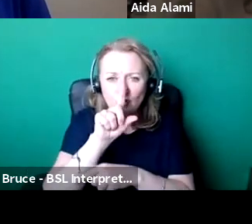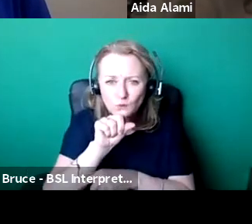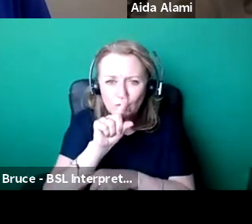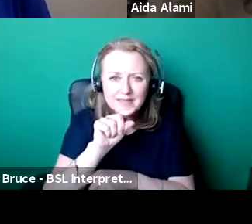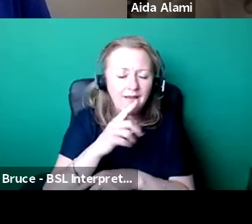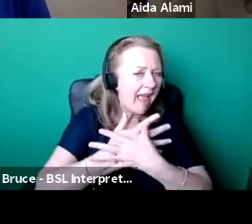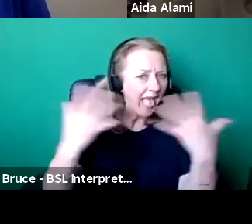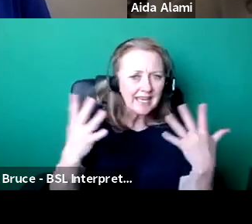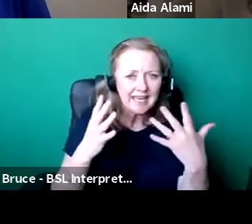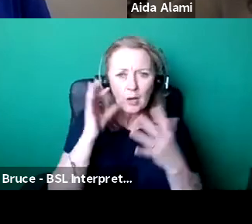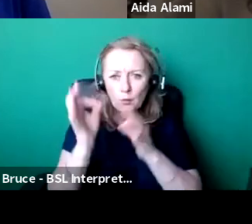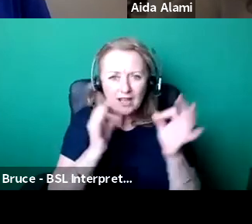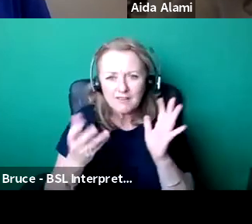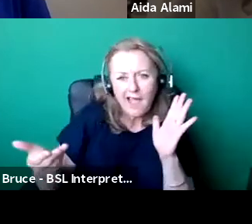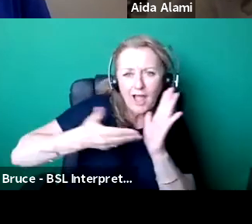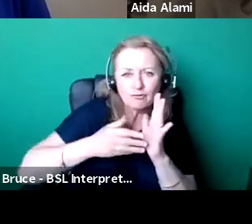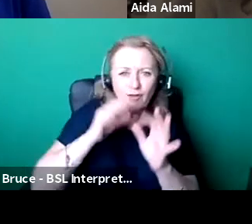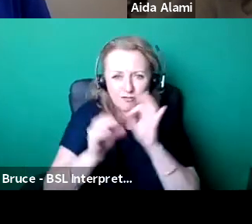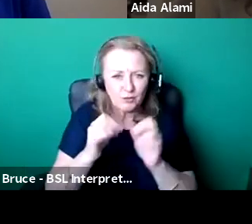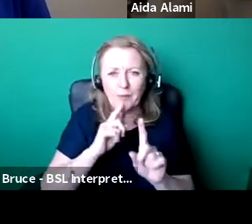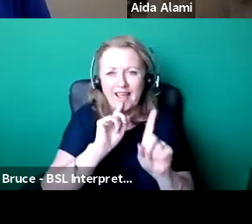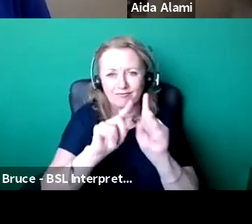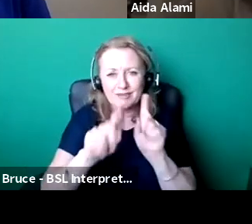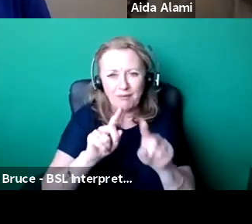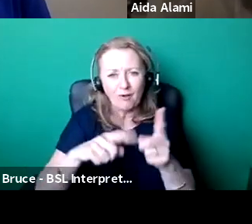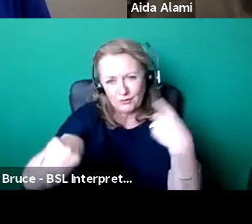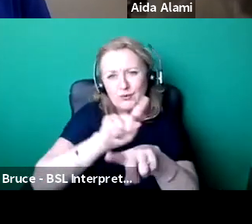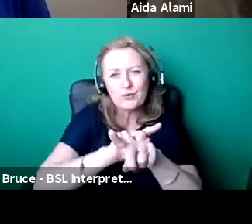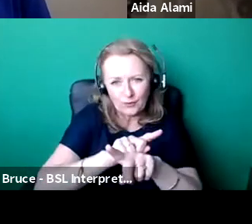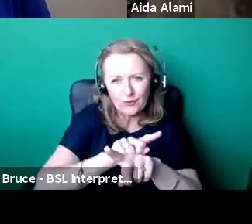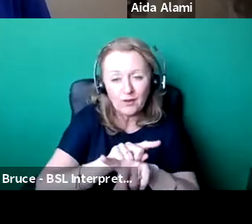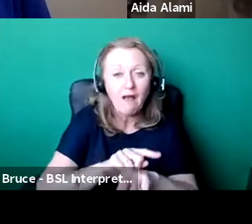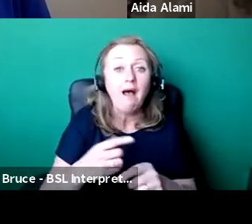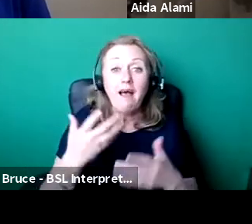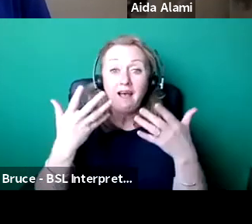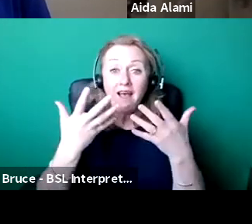questions, additional questions, I'm sure we would all be happy to get back to you. So have a